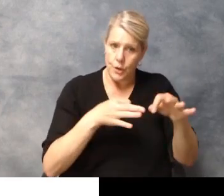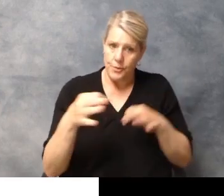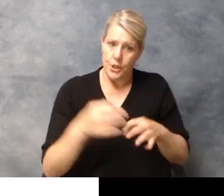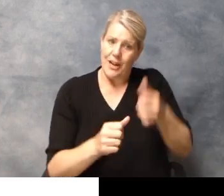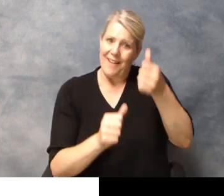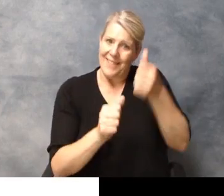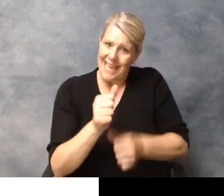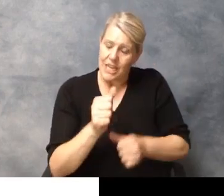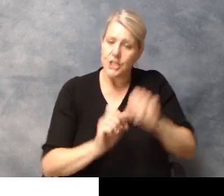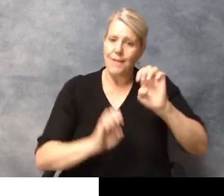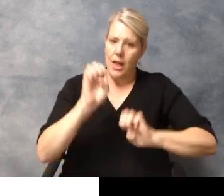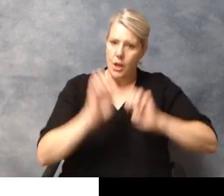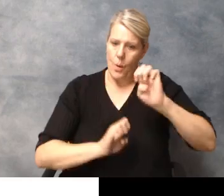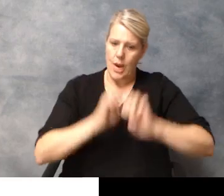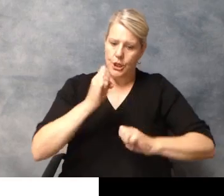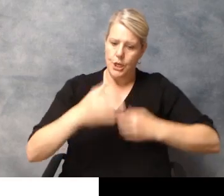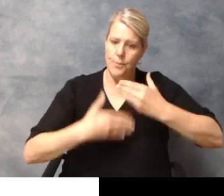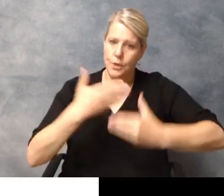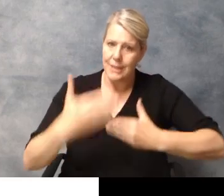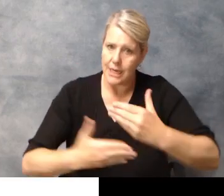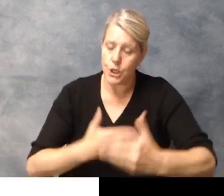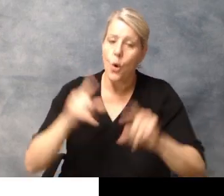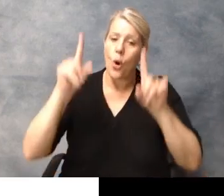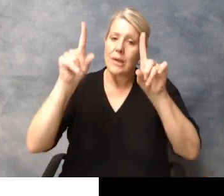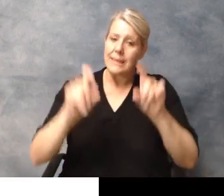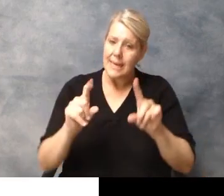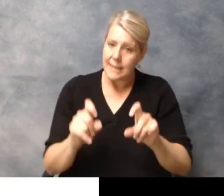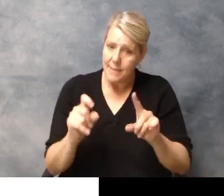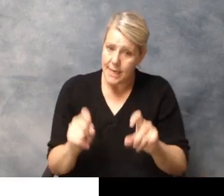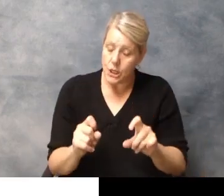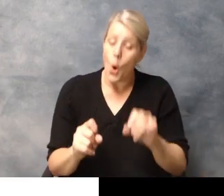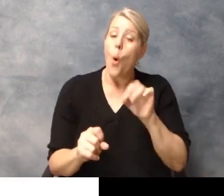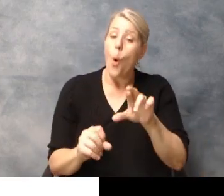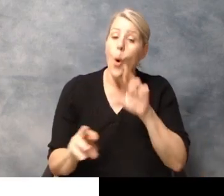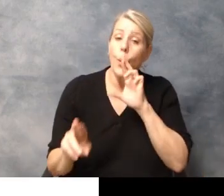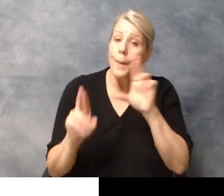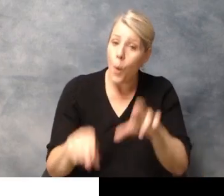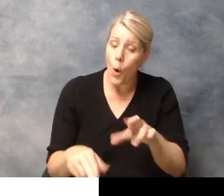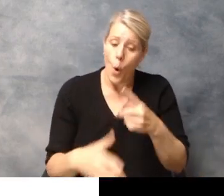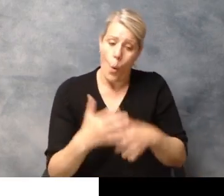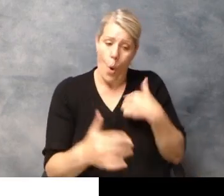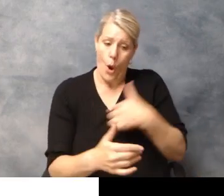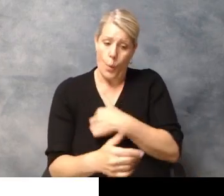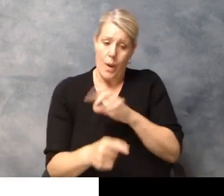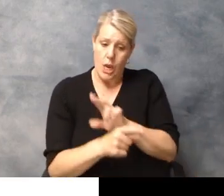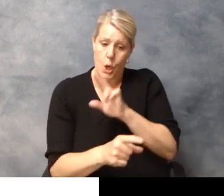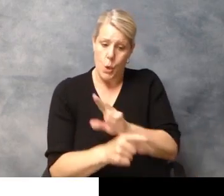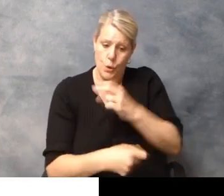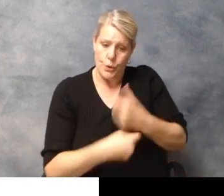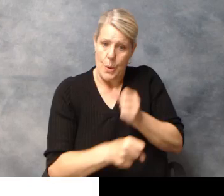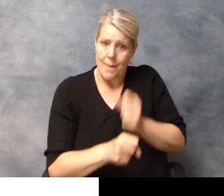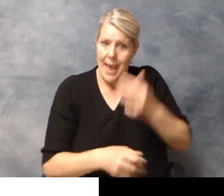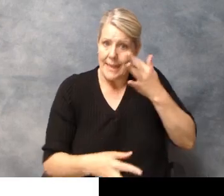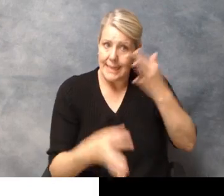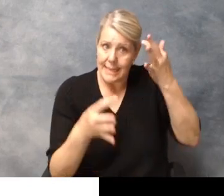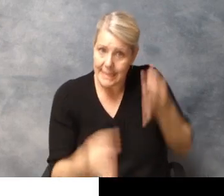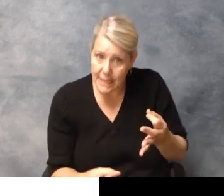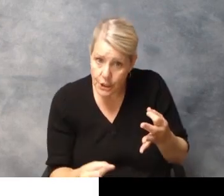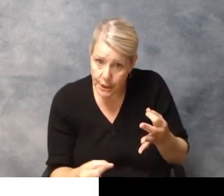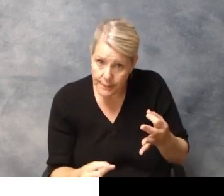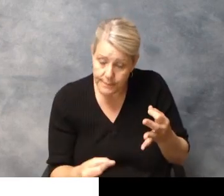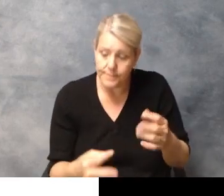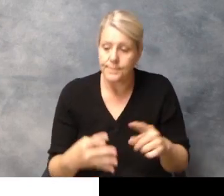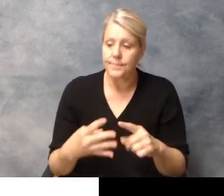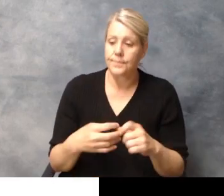evaluation procedure, assessment, record, or report the district used as a basis for the proposed or refused